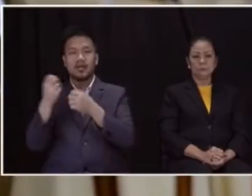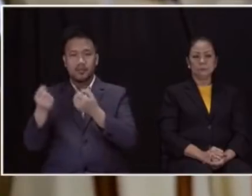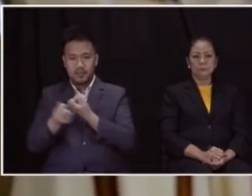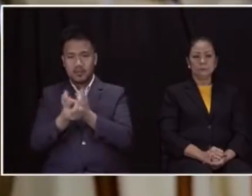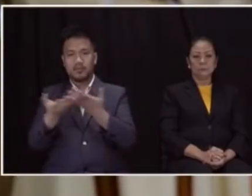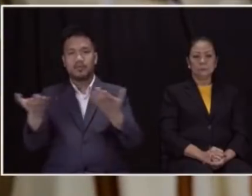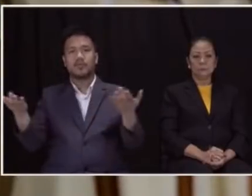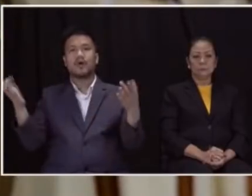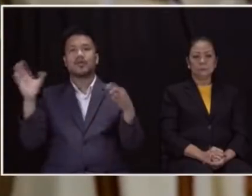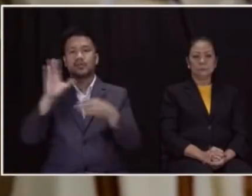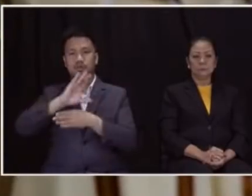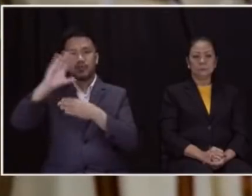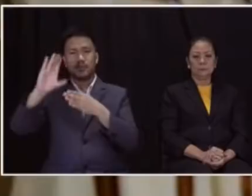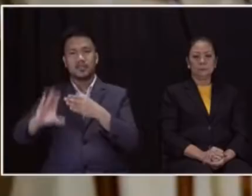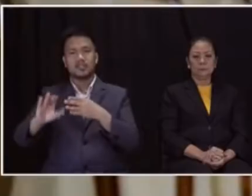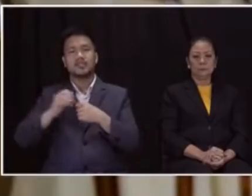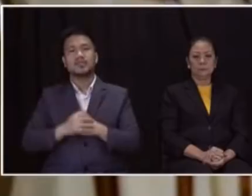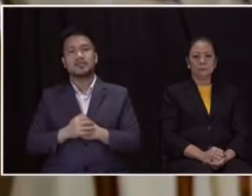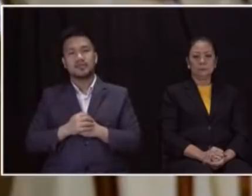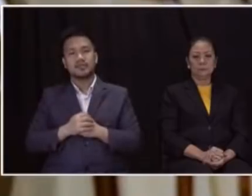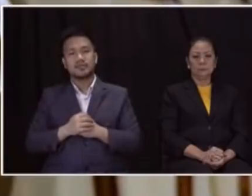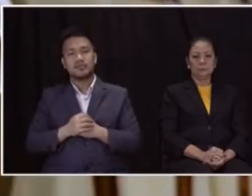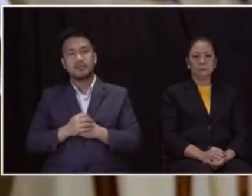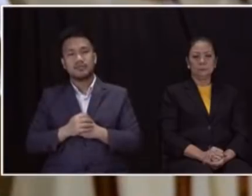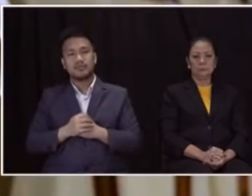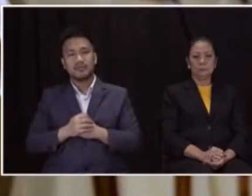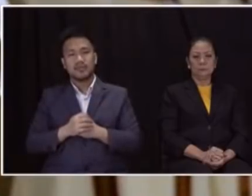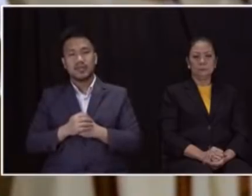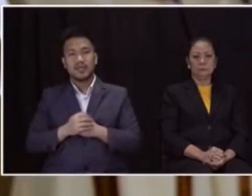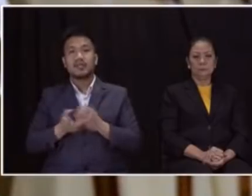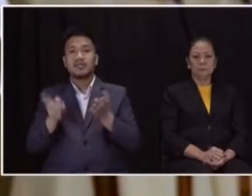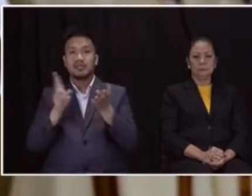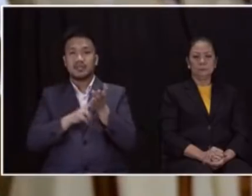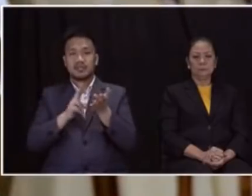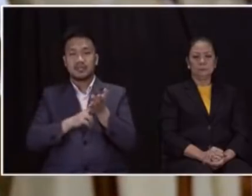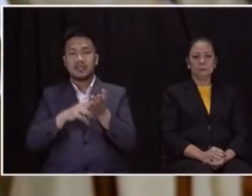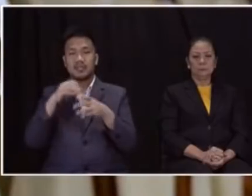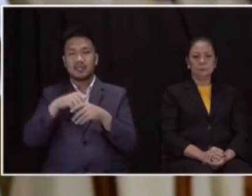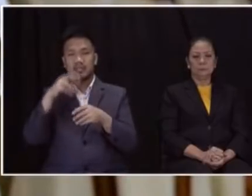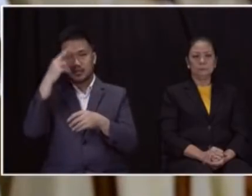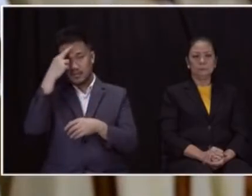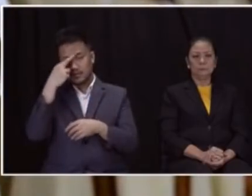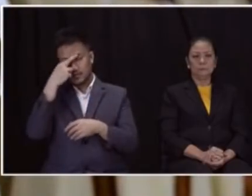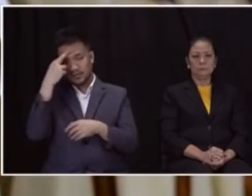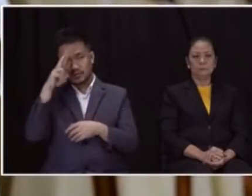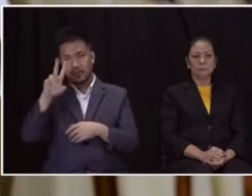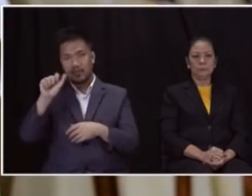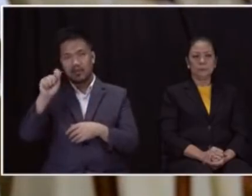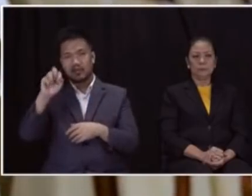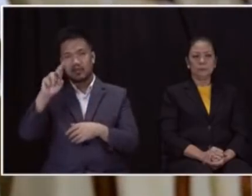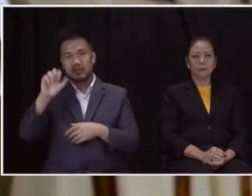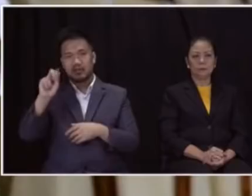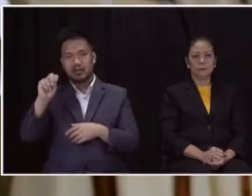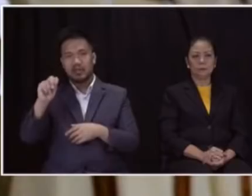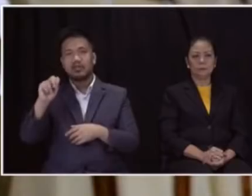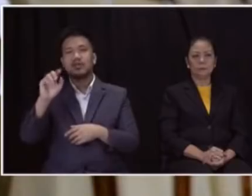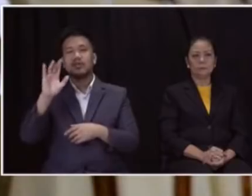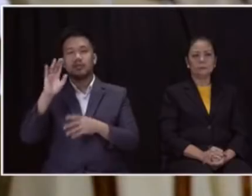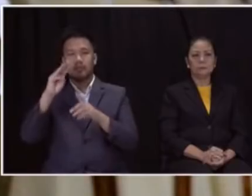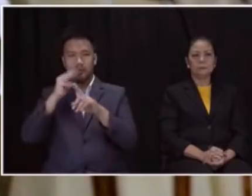to completion. Given in Rome at the Lateran, on the 25th day of